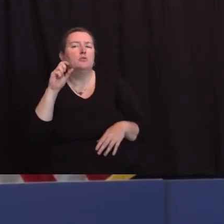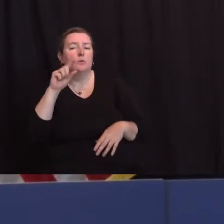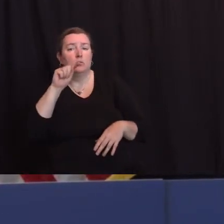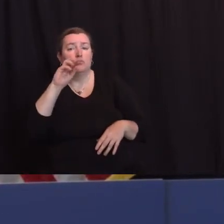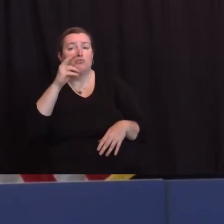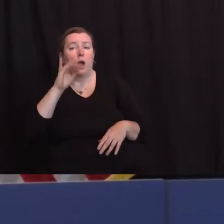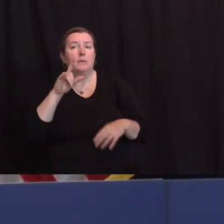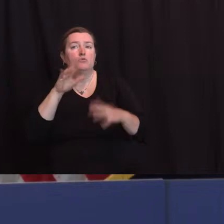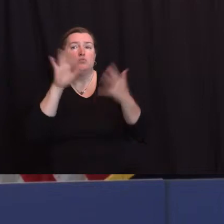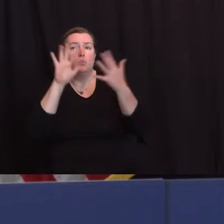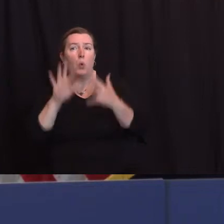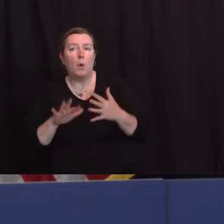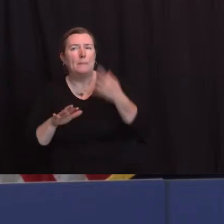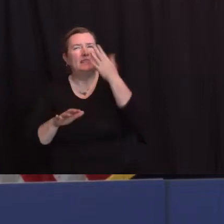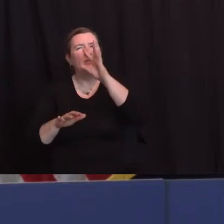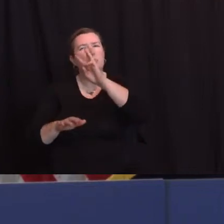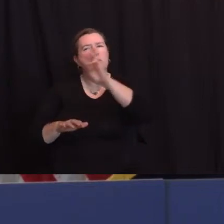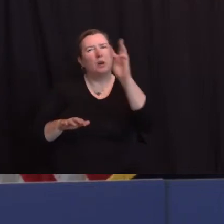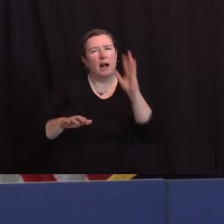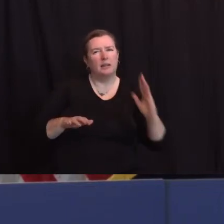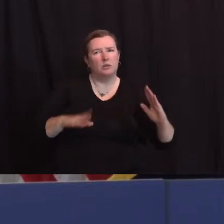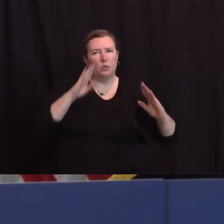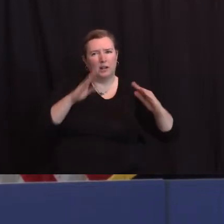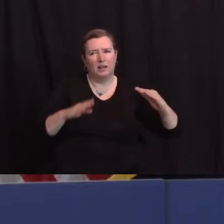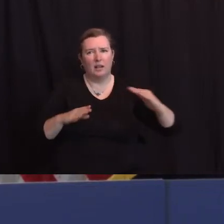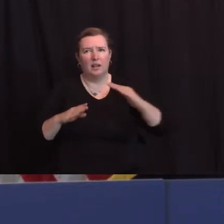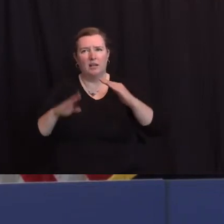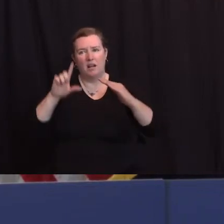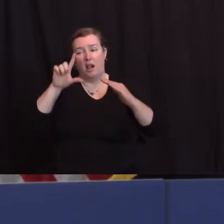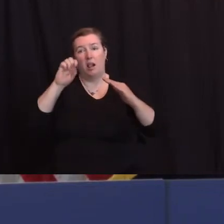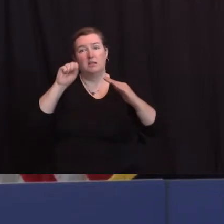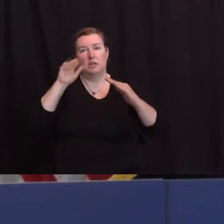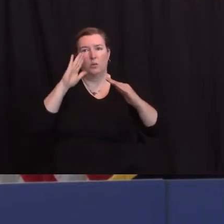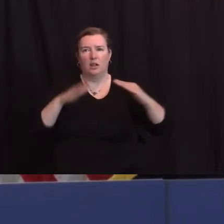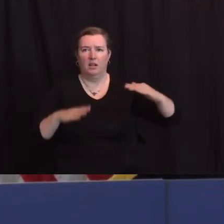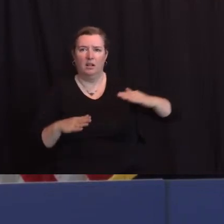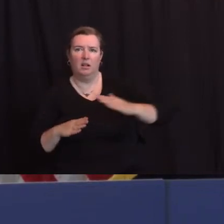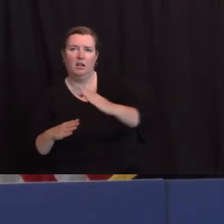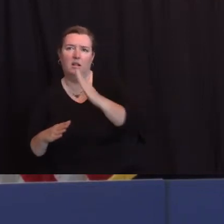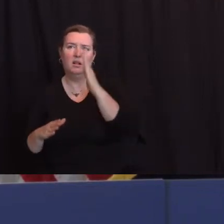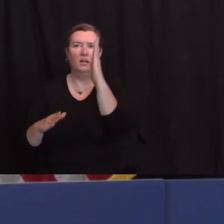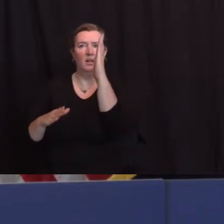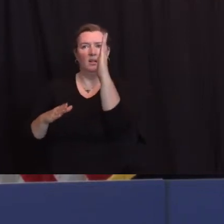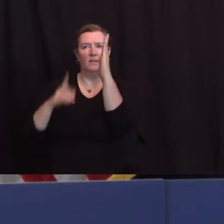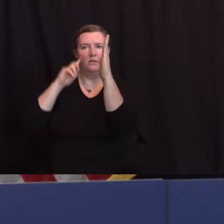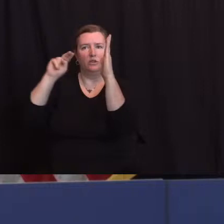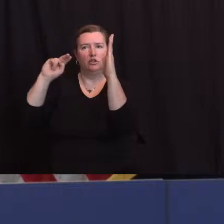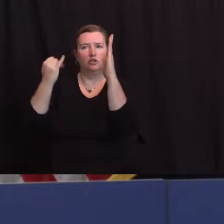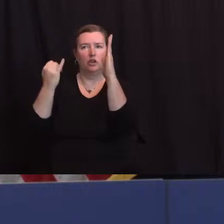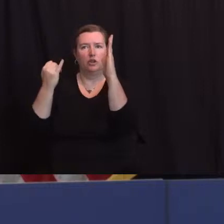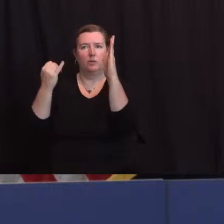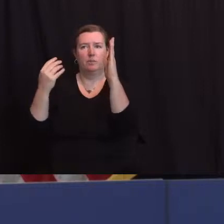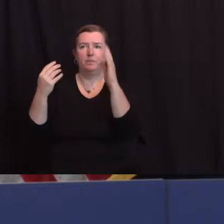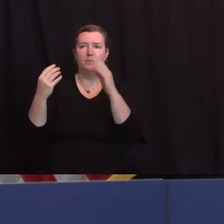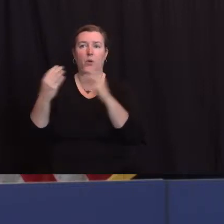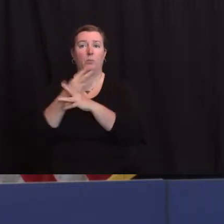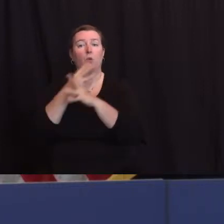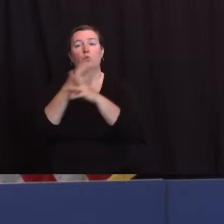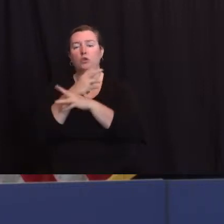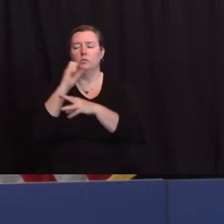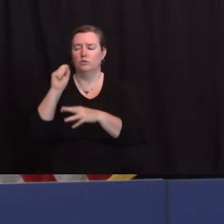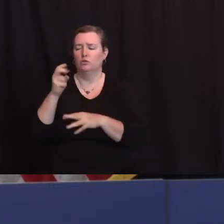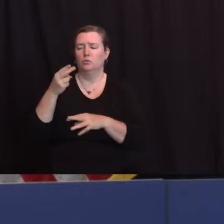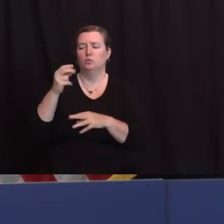we do think that the primary impacts from Elsa are going to be really elevated surf and rip currents Thursday into Friday, and that little bit of